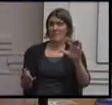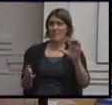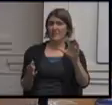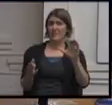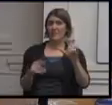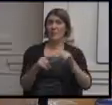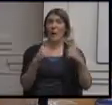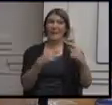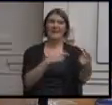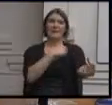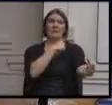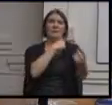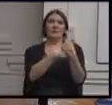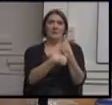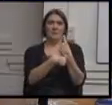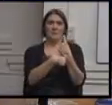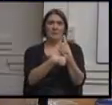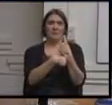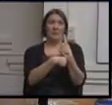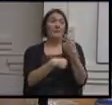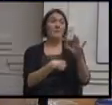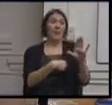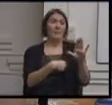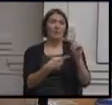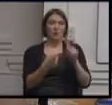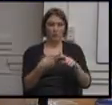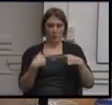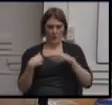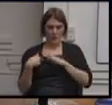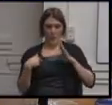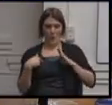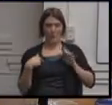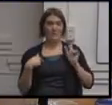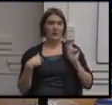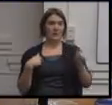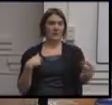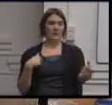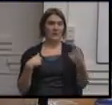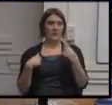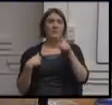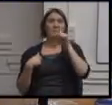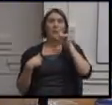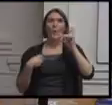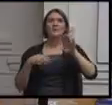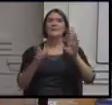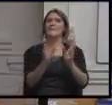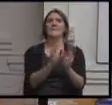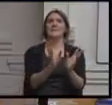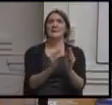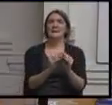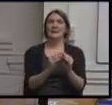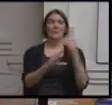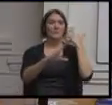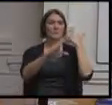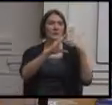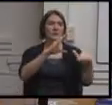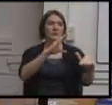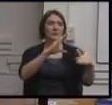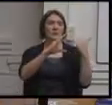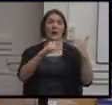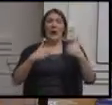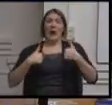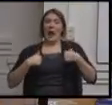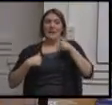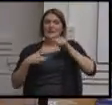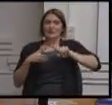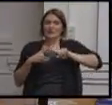were from a member of the public to the board, and they weren't really emanating from the board.